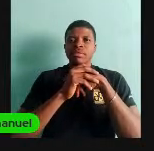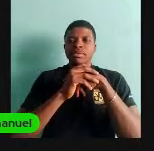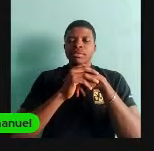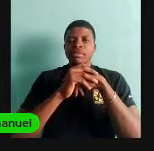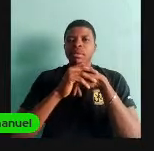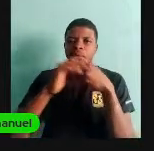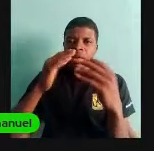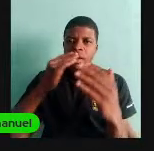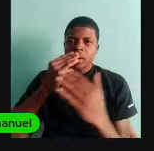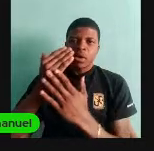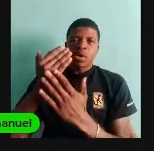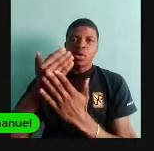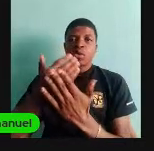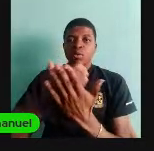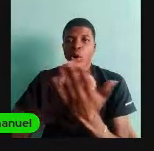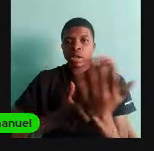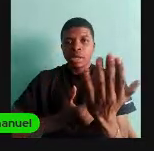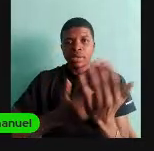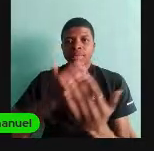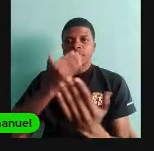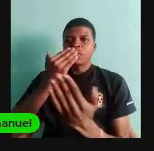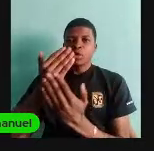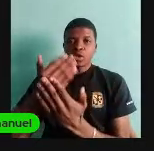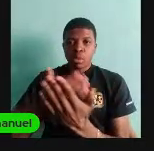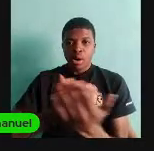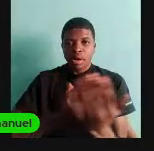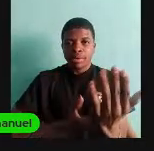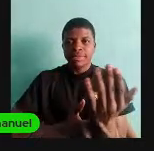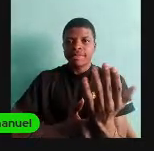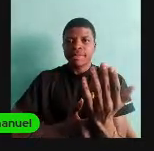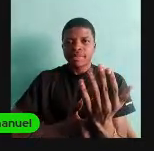morning. Good morning. You can hear me, right?